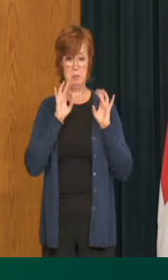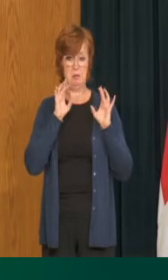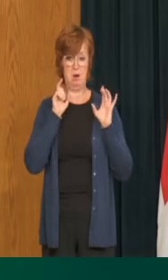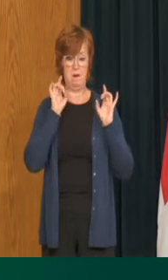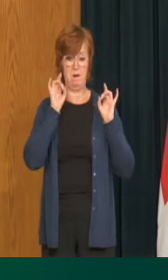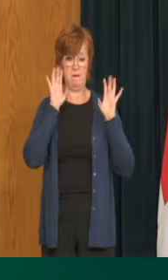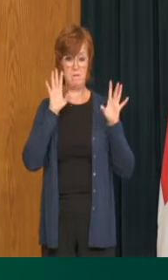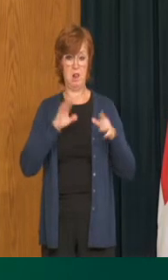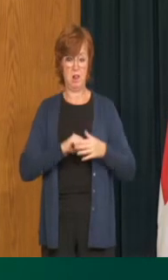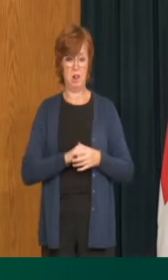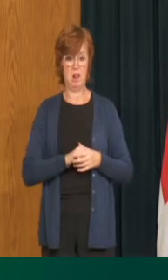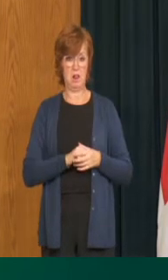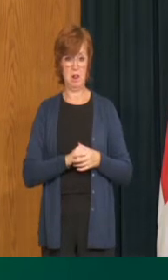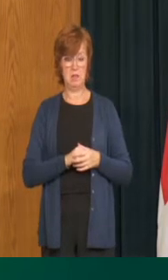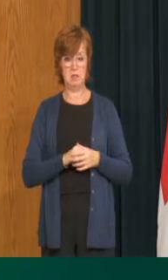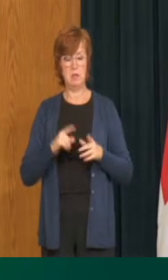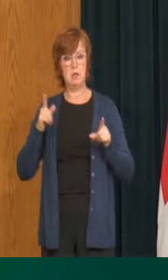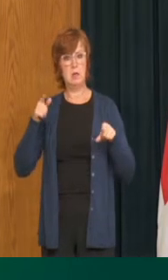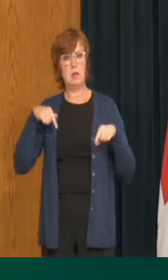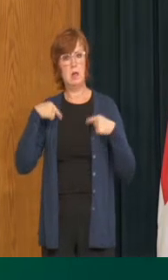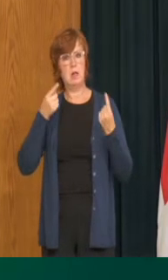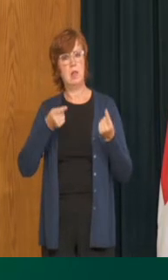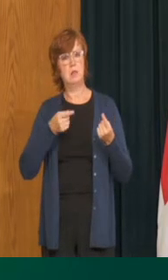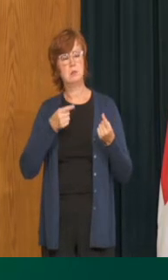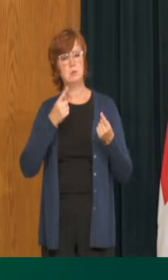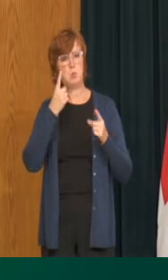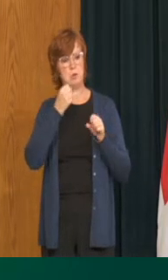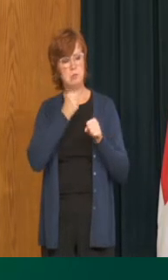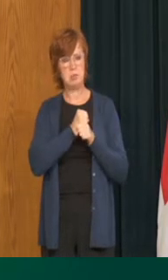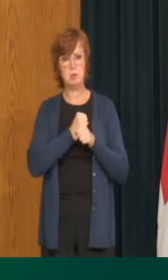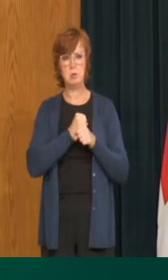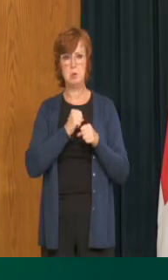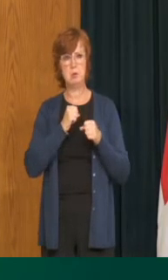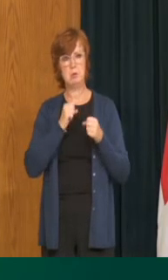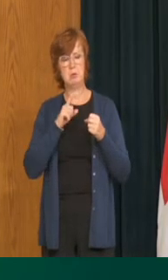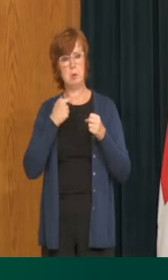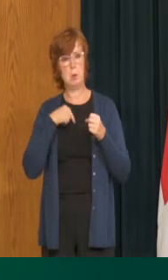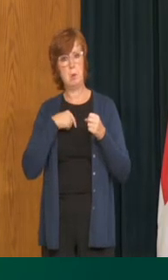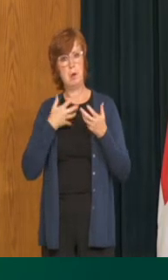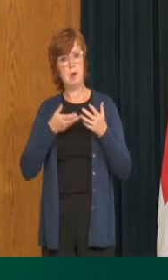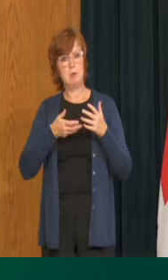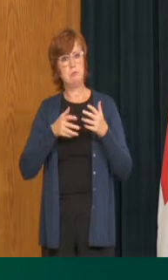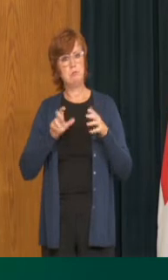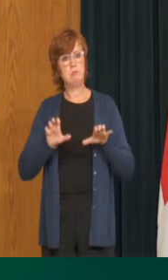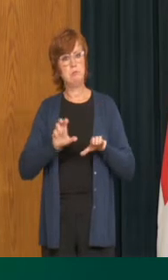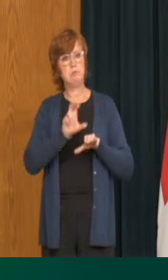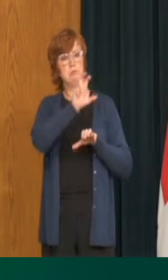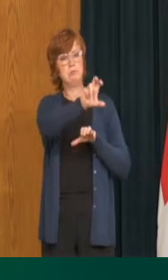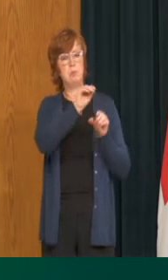course of the last year or two, increasing our investment into the mental health and addictions and our support